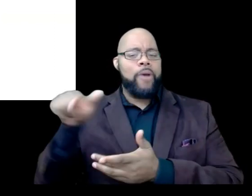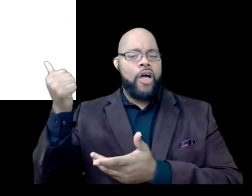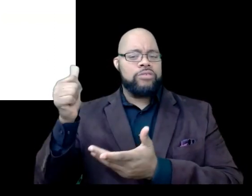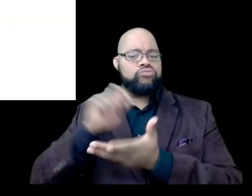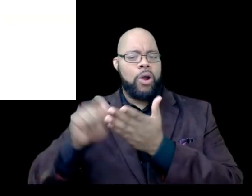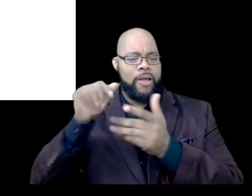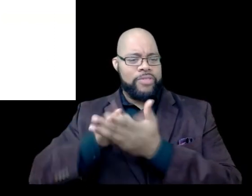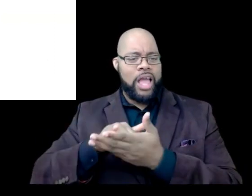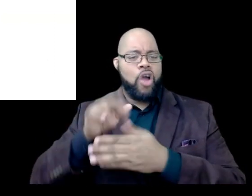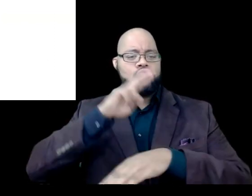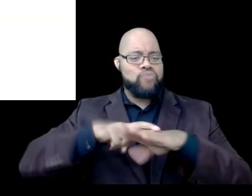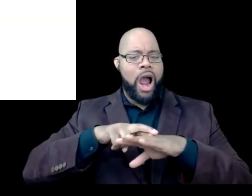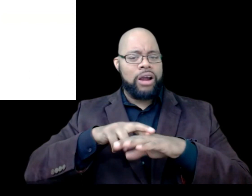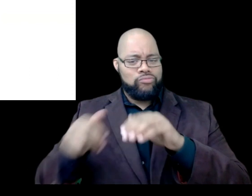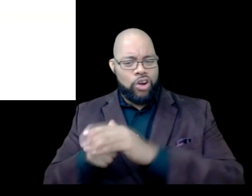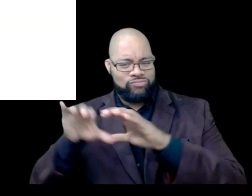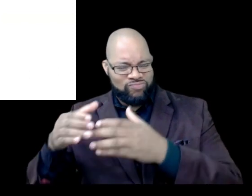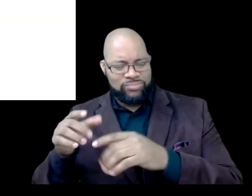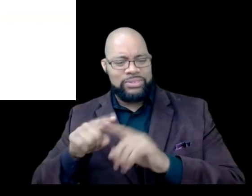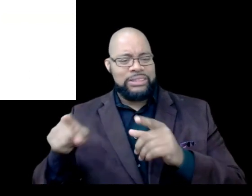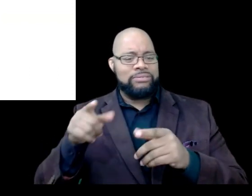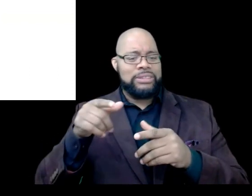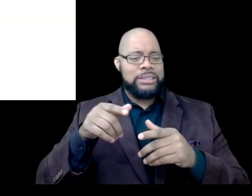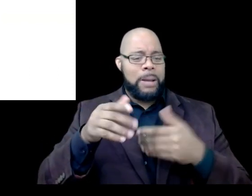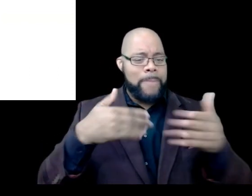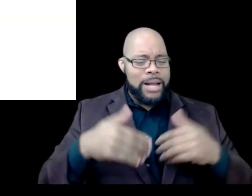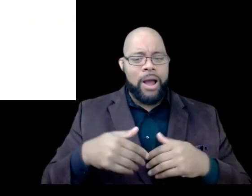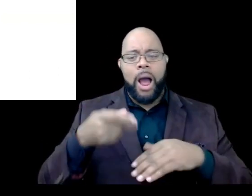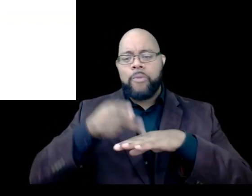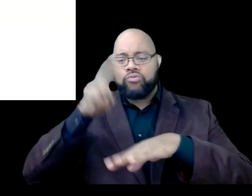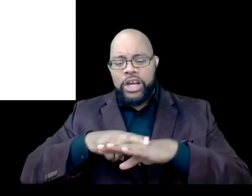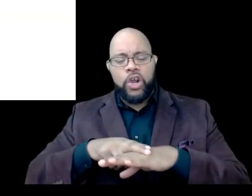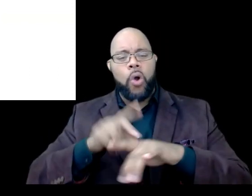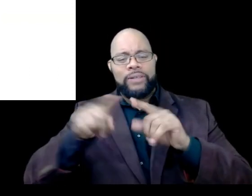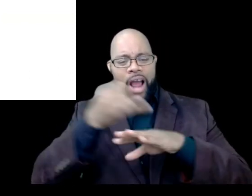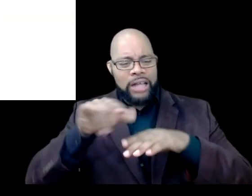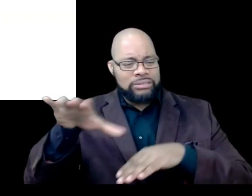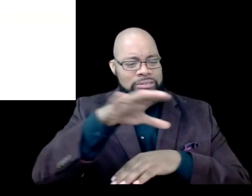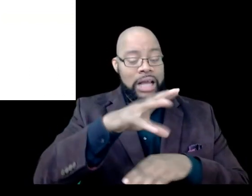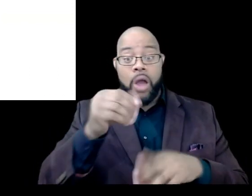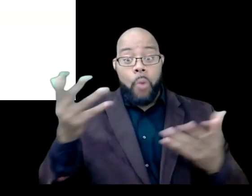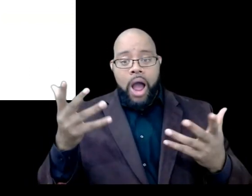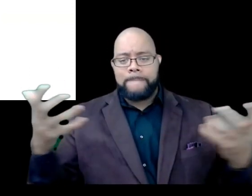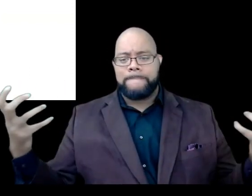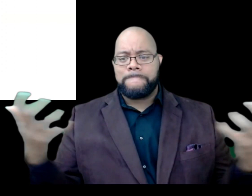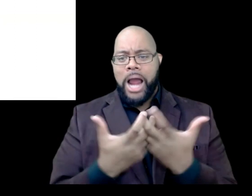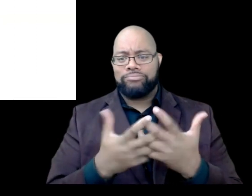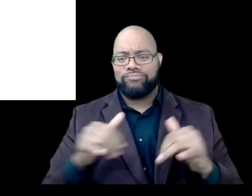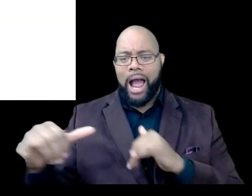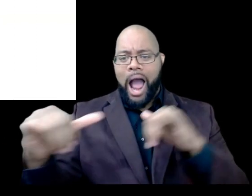by MacArthur et al., Honduras, Belize, Panama, Puerto Rico? And